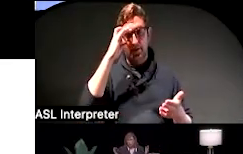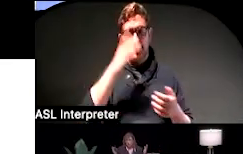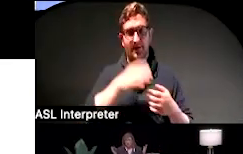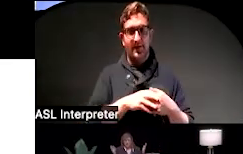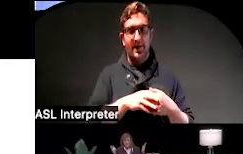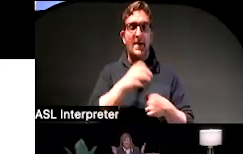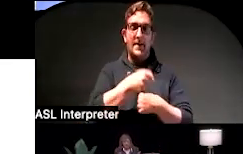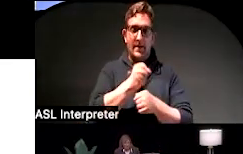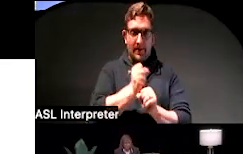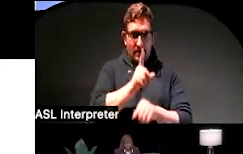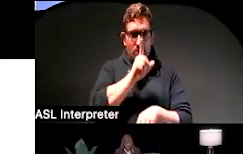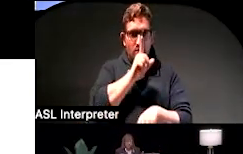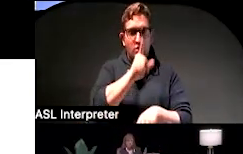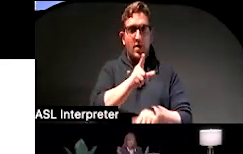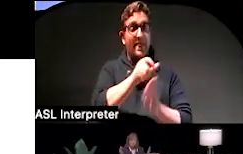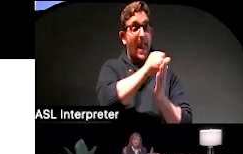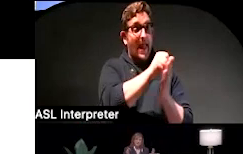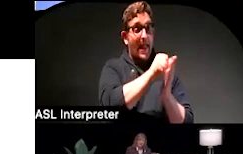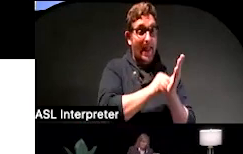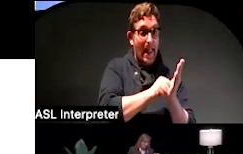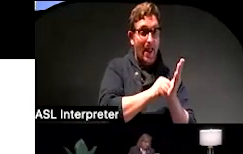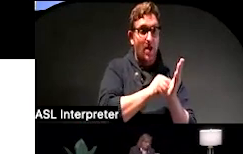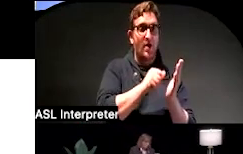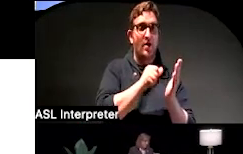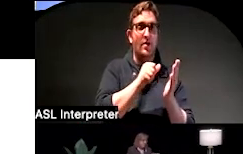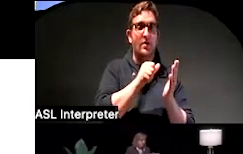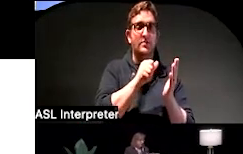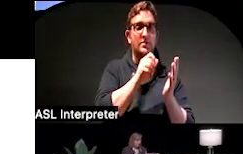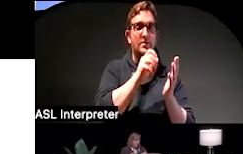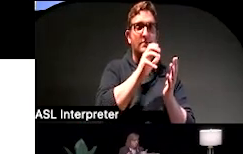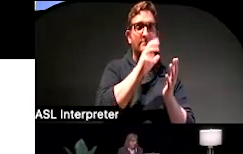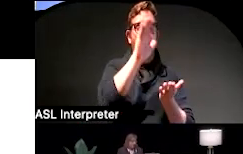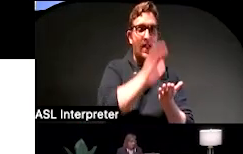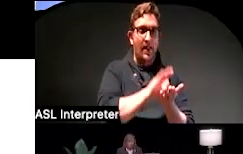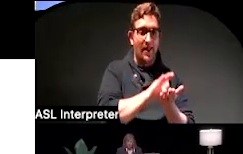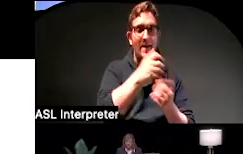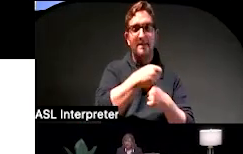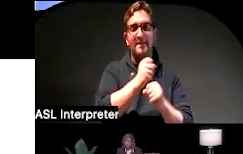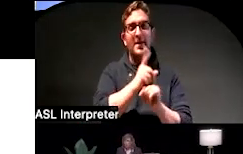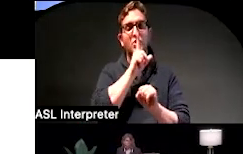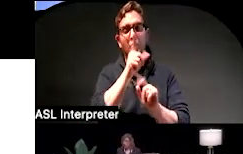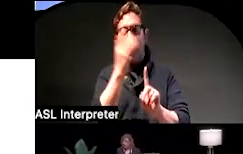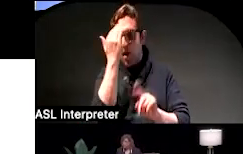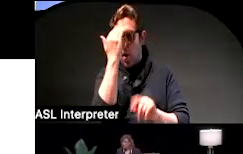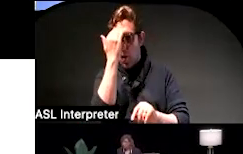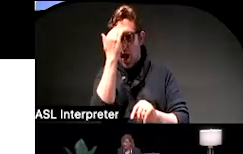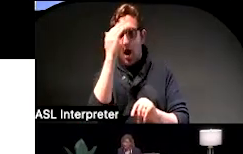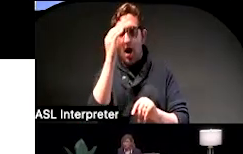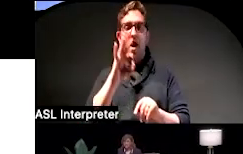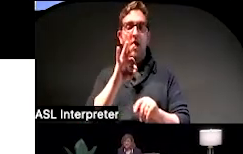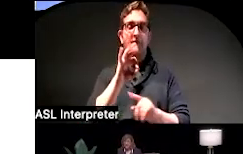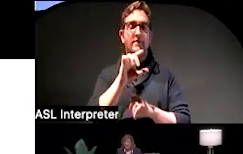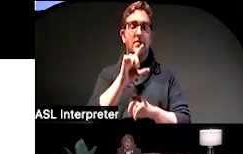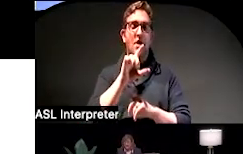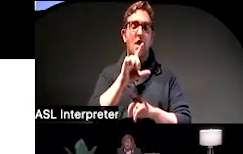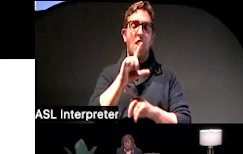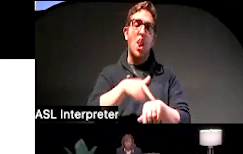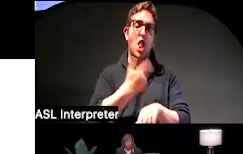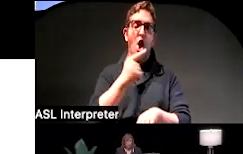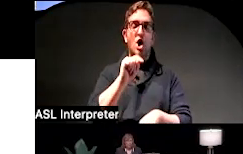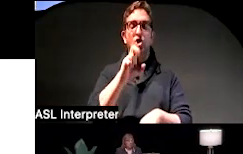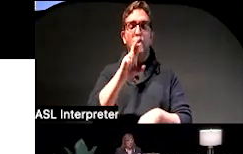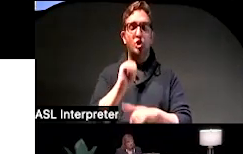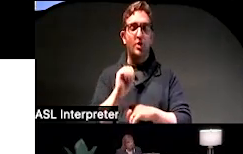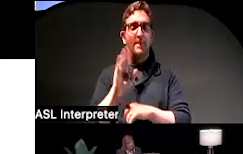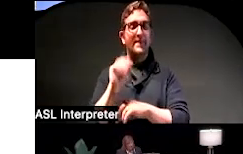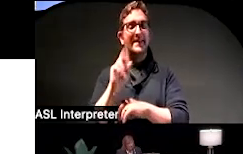Make sure that the accounts, you don't have as many accounts. You're aware of long-term care status.